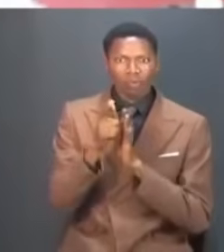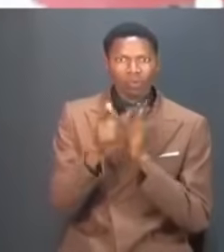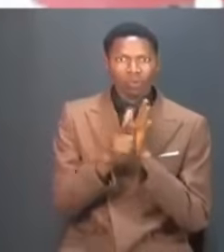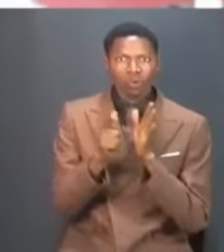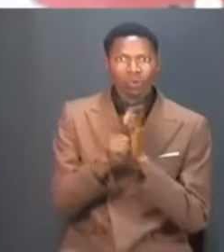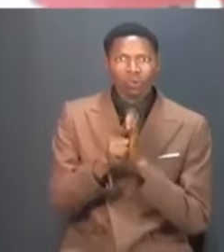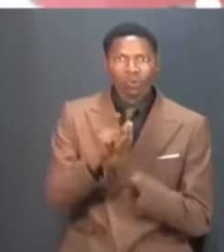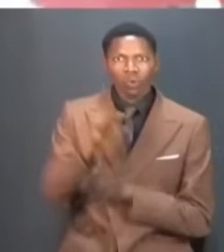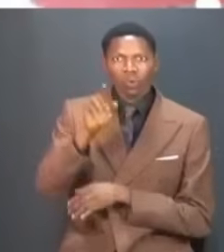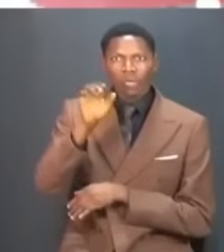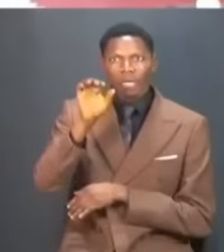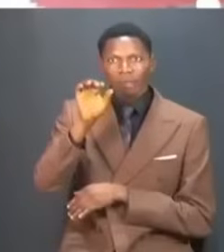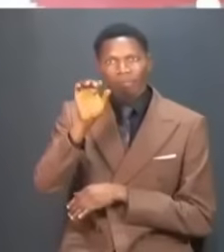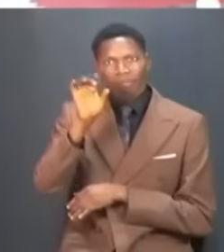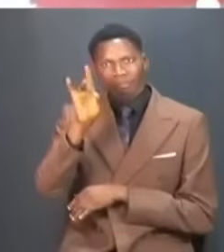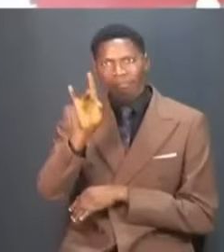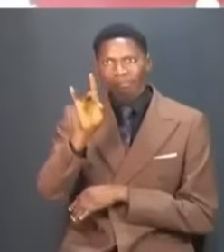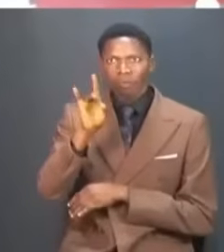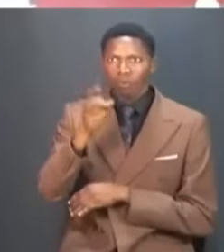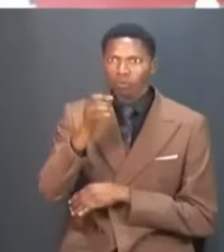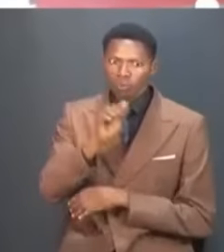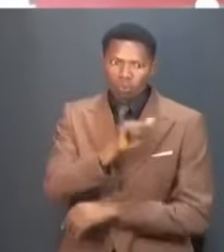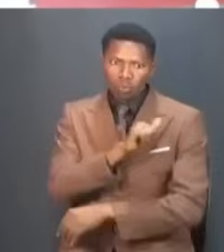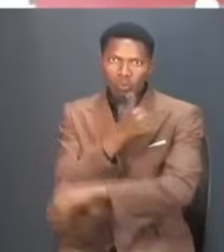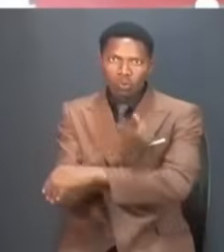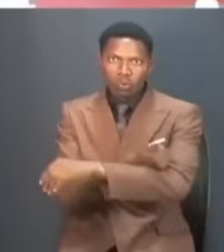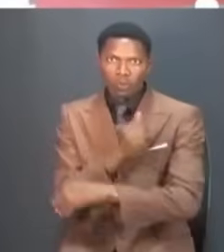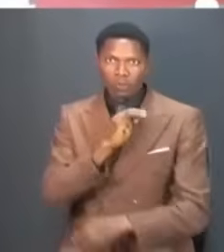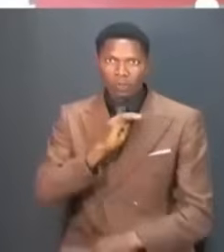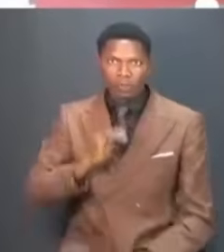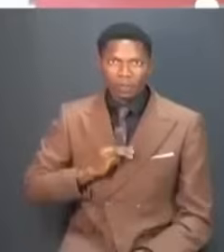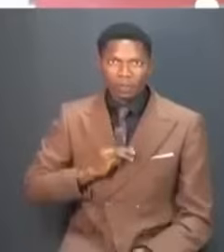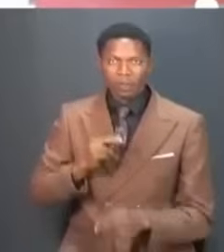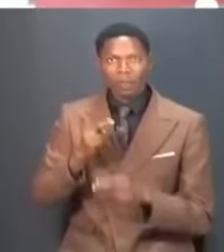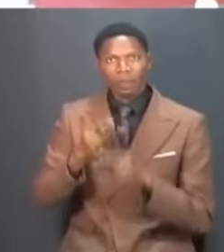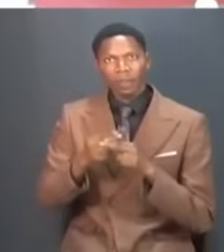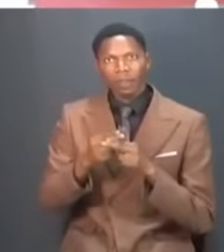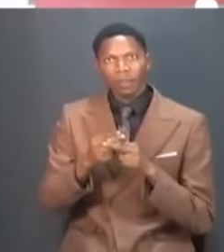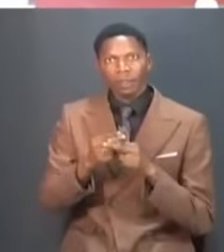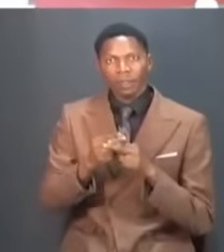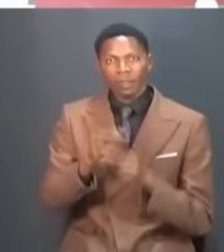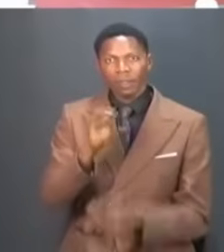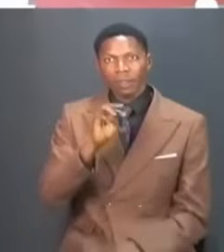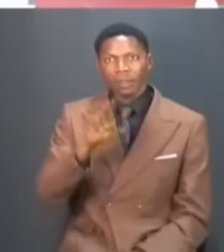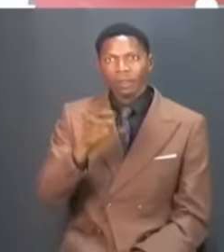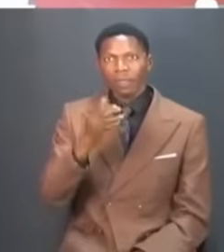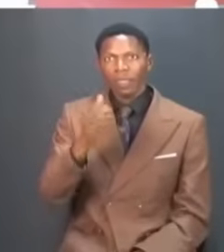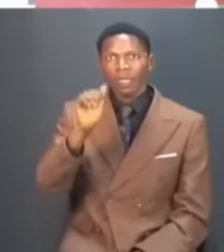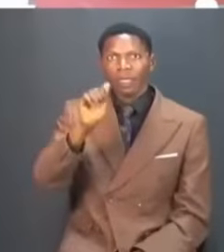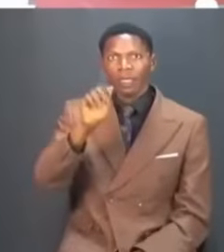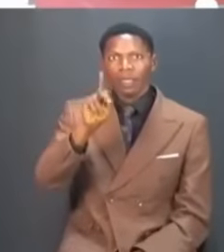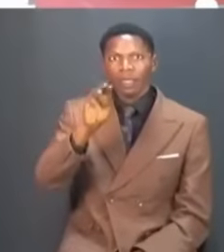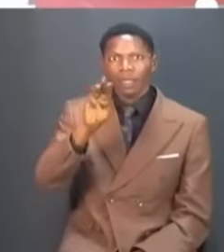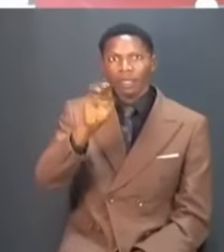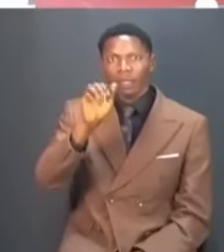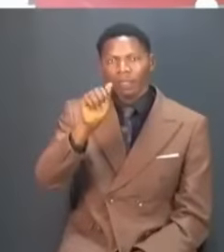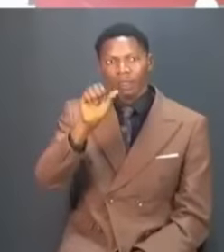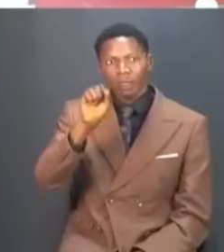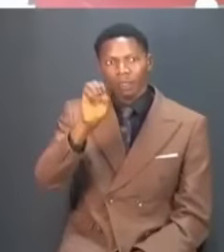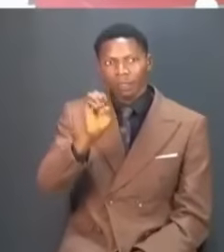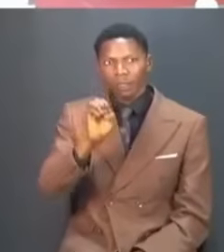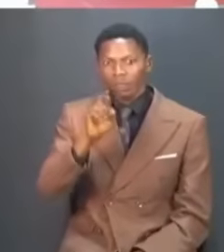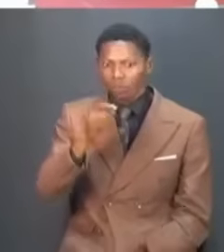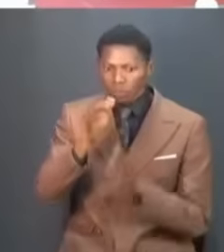and authority of the member, Mr. Akwasi Jemfi Onyina, to seek your permission to